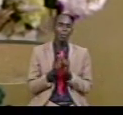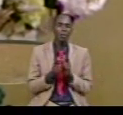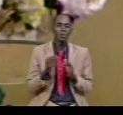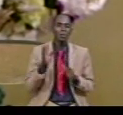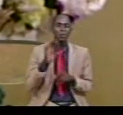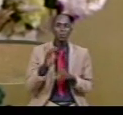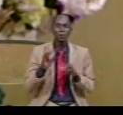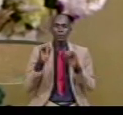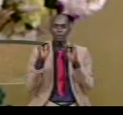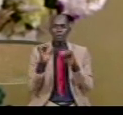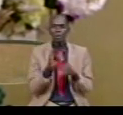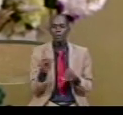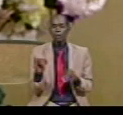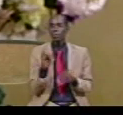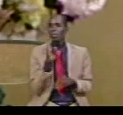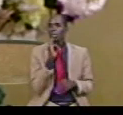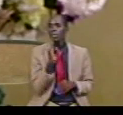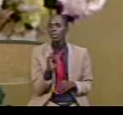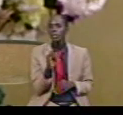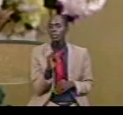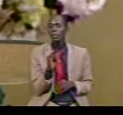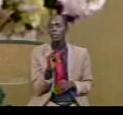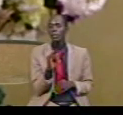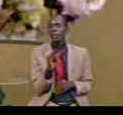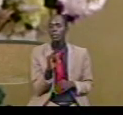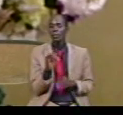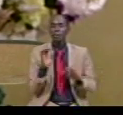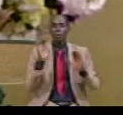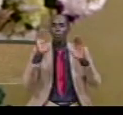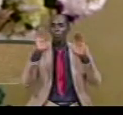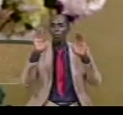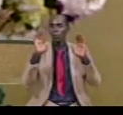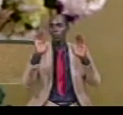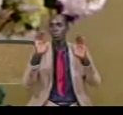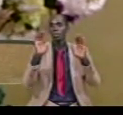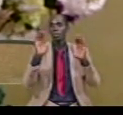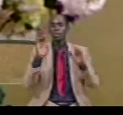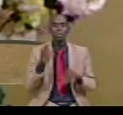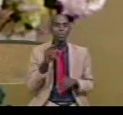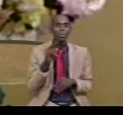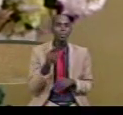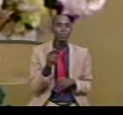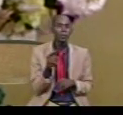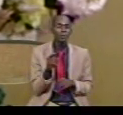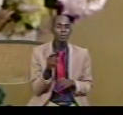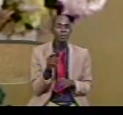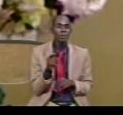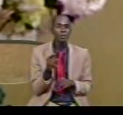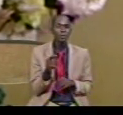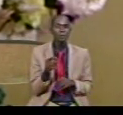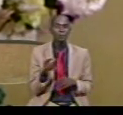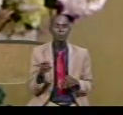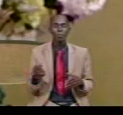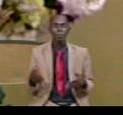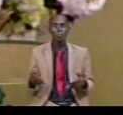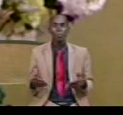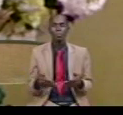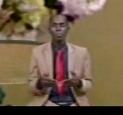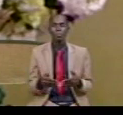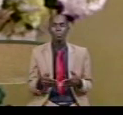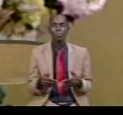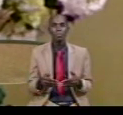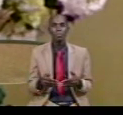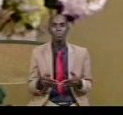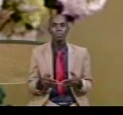delivery is a wonder. He connects thoughts from a single alphabetical letter,